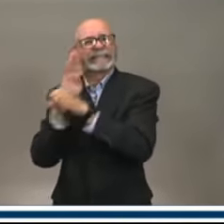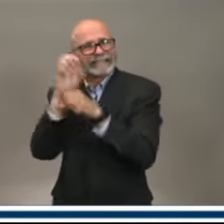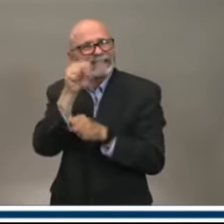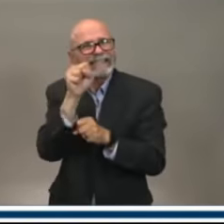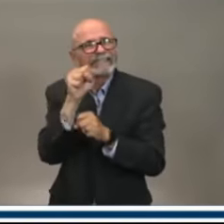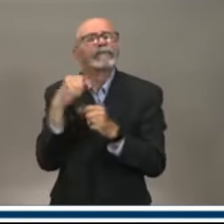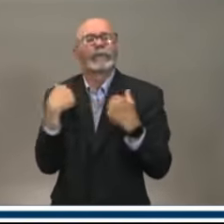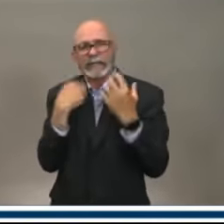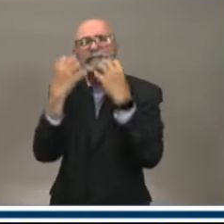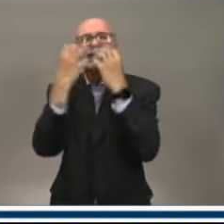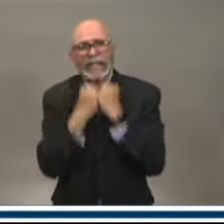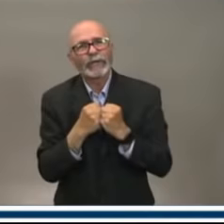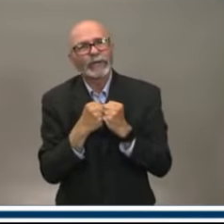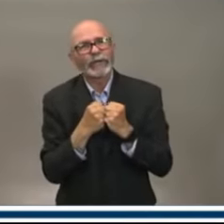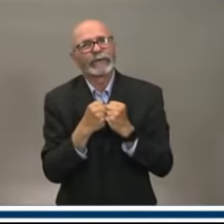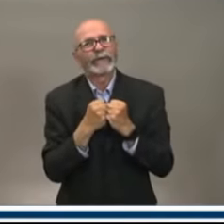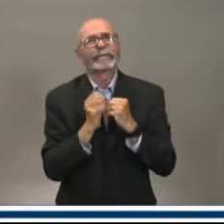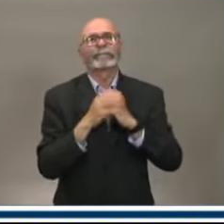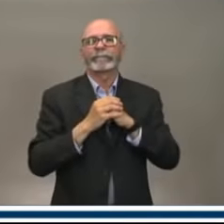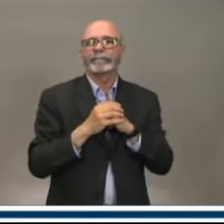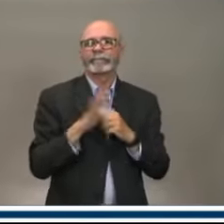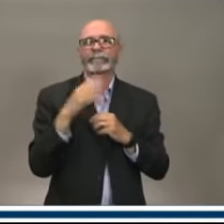have a follow-up? Yes.